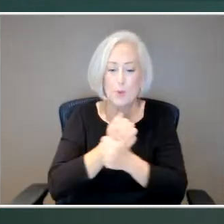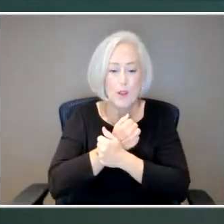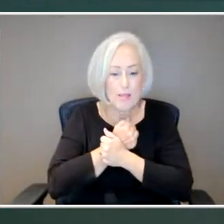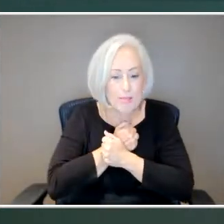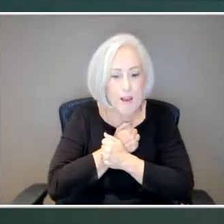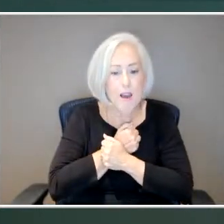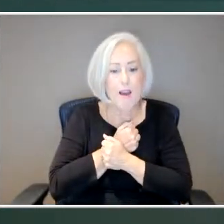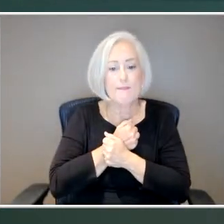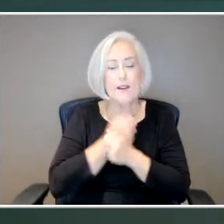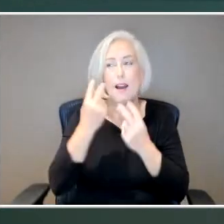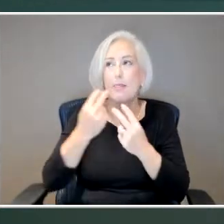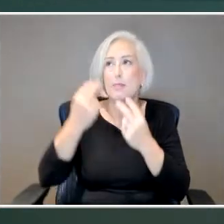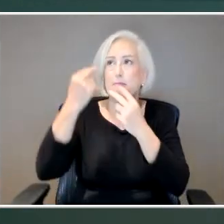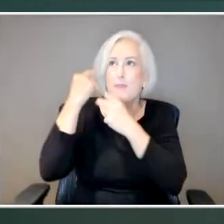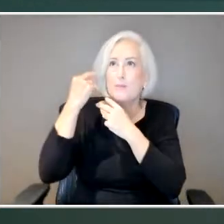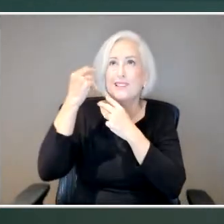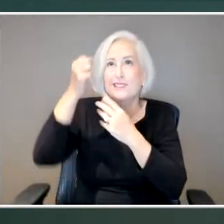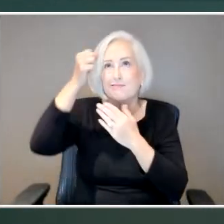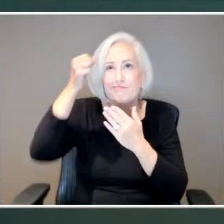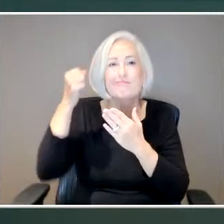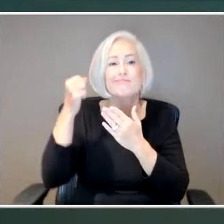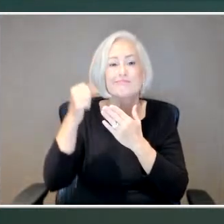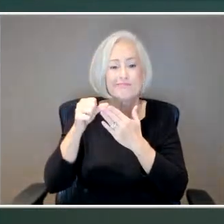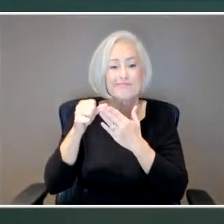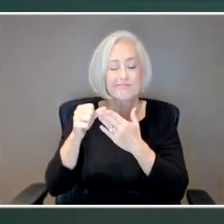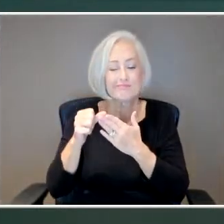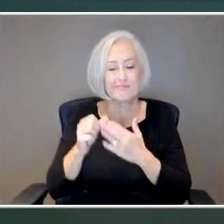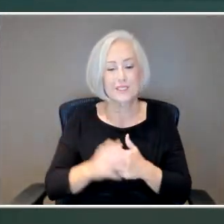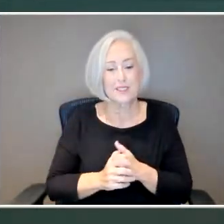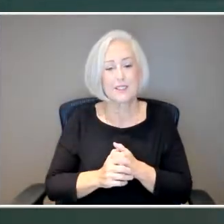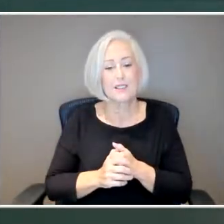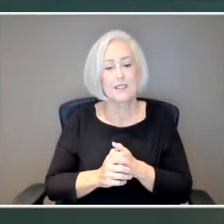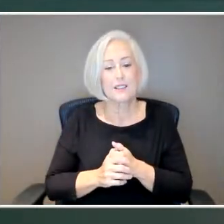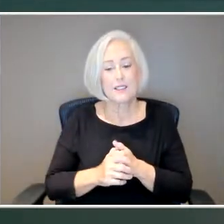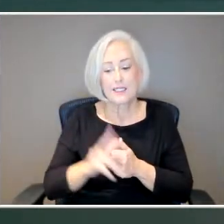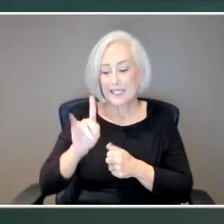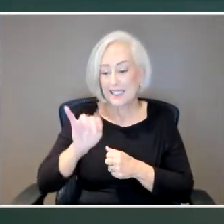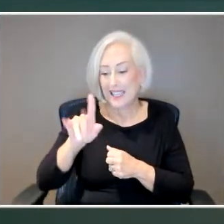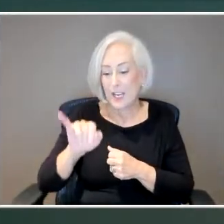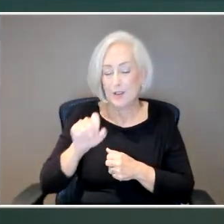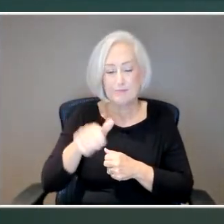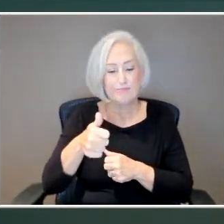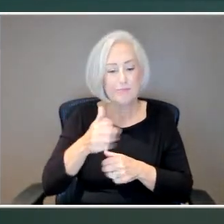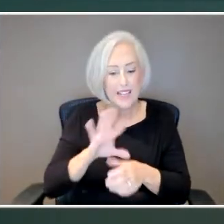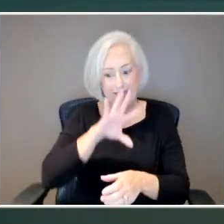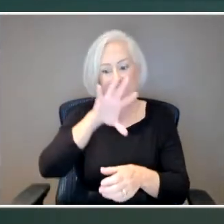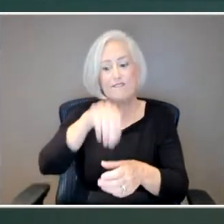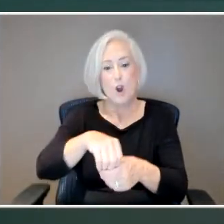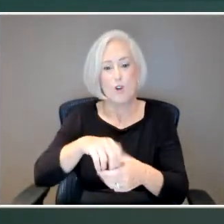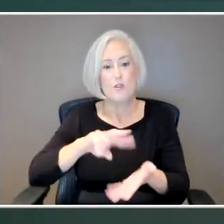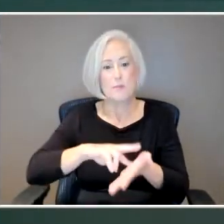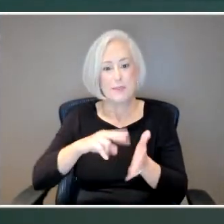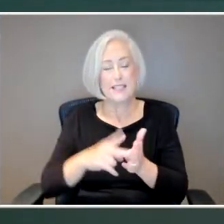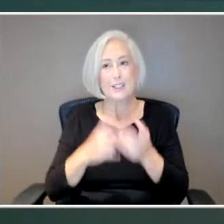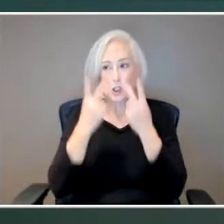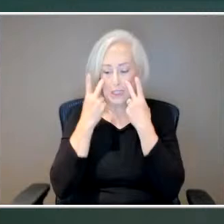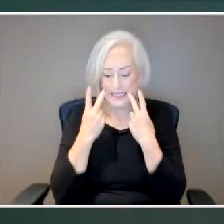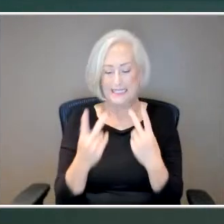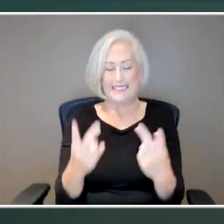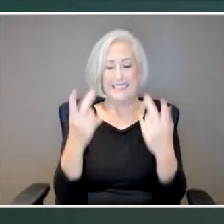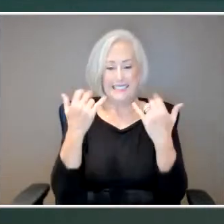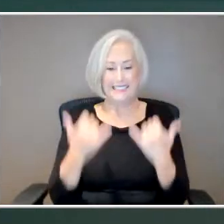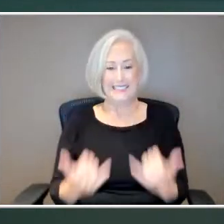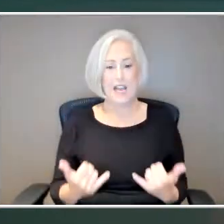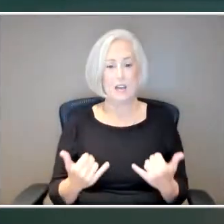able to get to make with them. And, Kerrie is so, evolved and all of this, that she's able to kind of see that now.